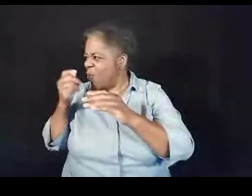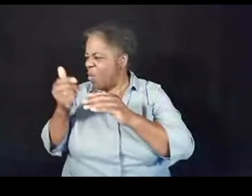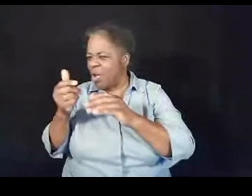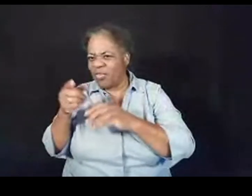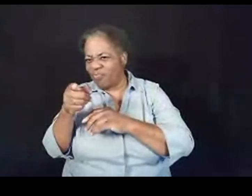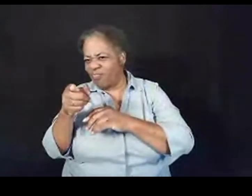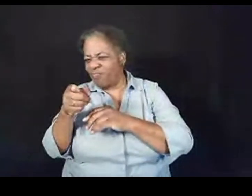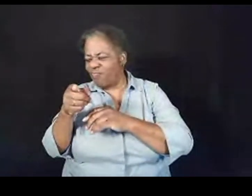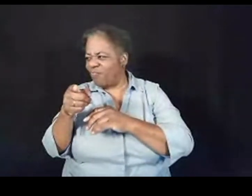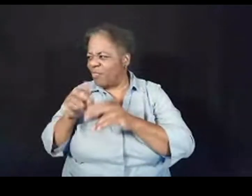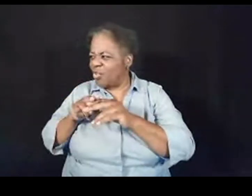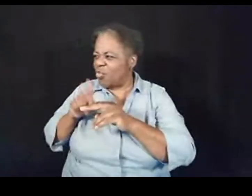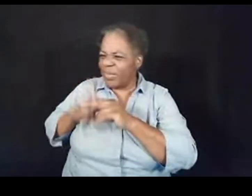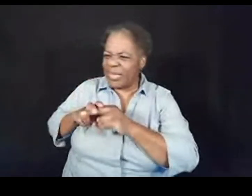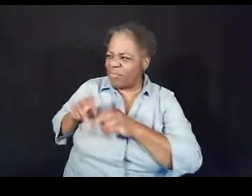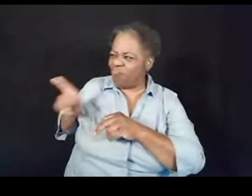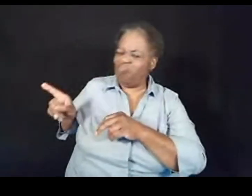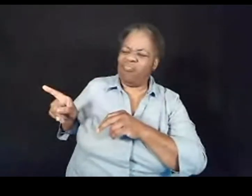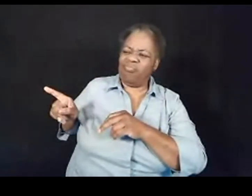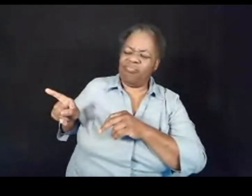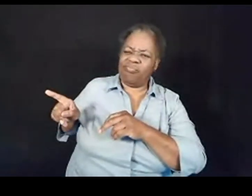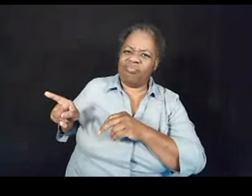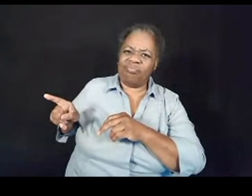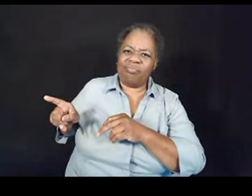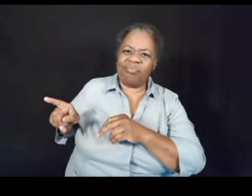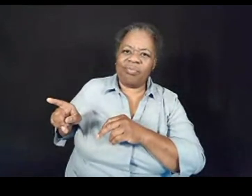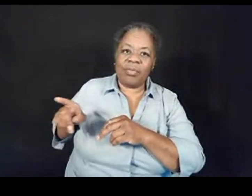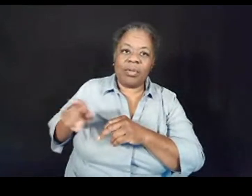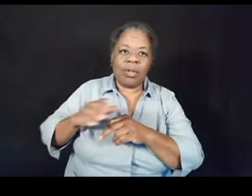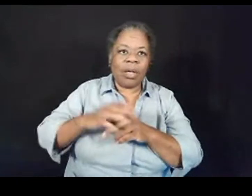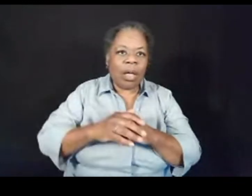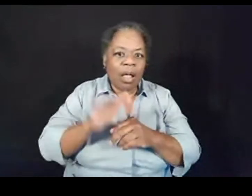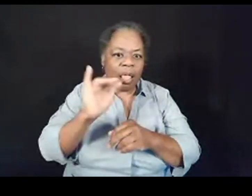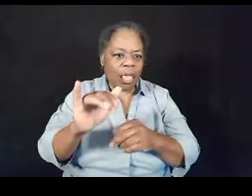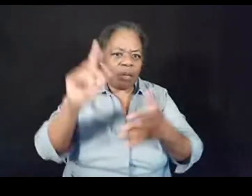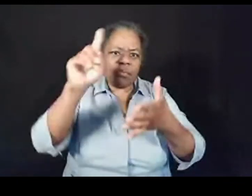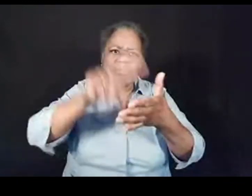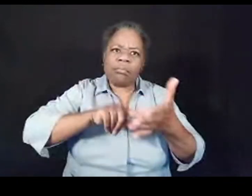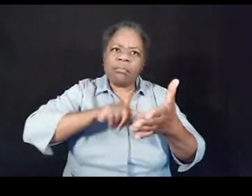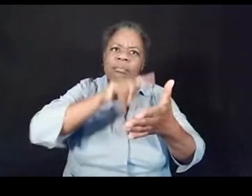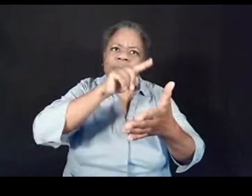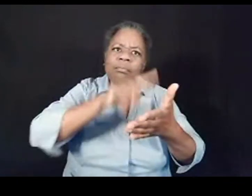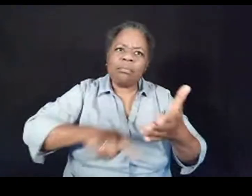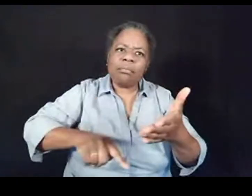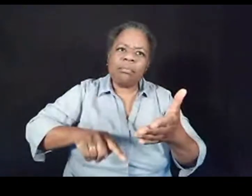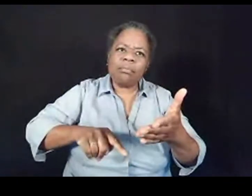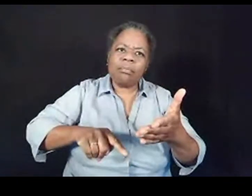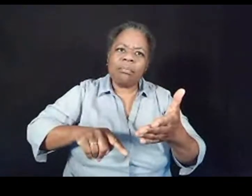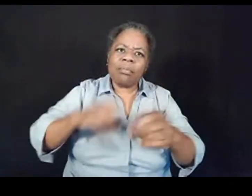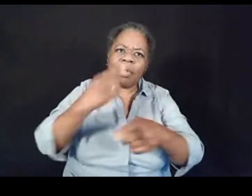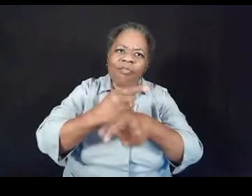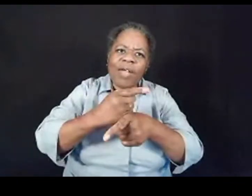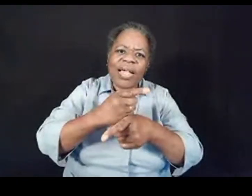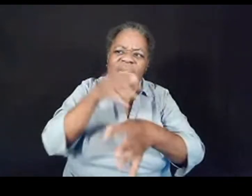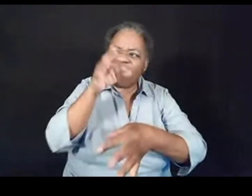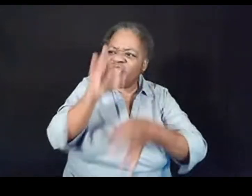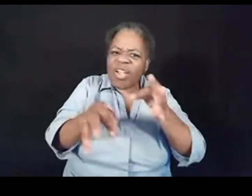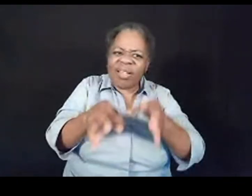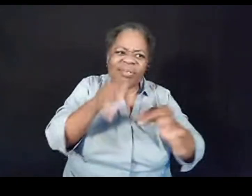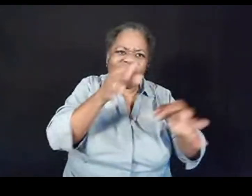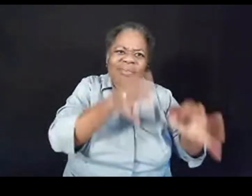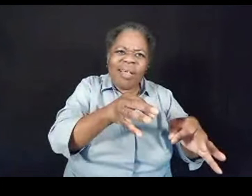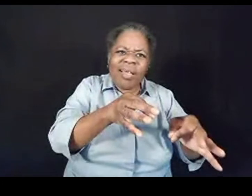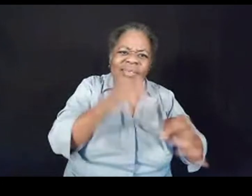"Have you not discriminated among yourselves?" and become judges with evil